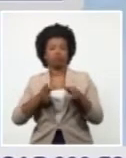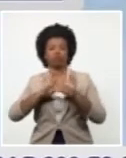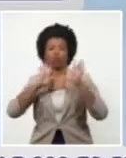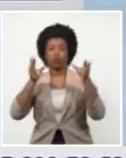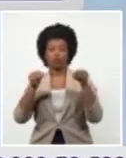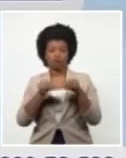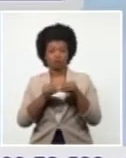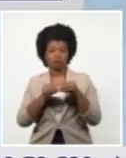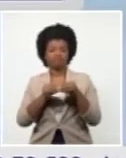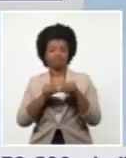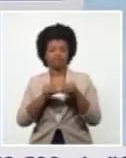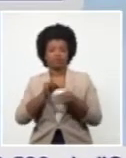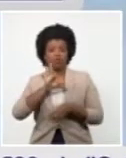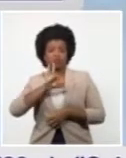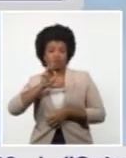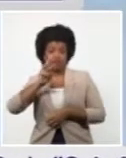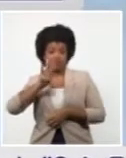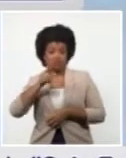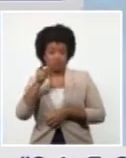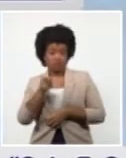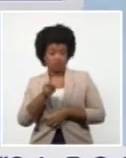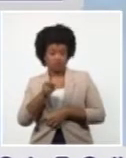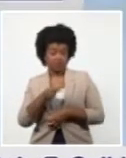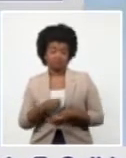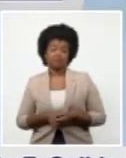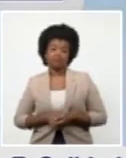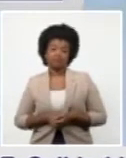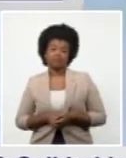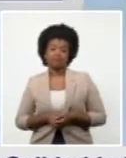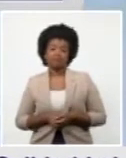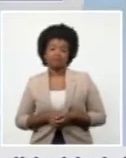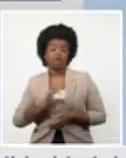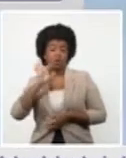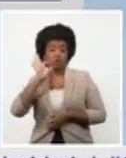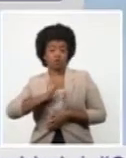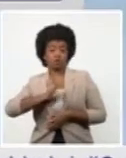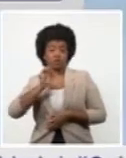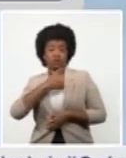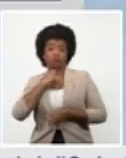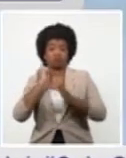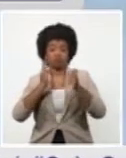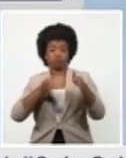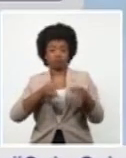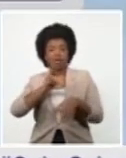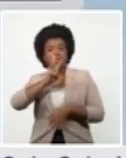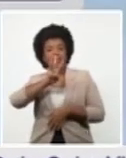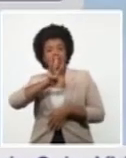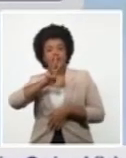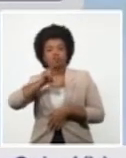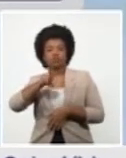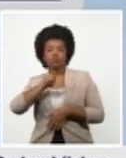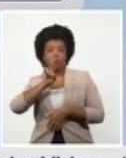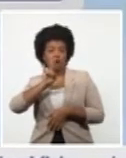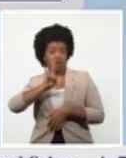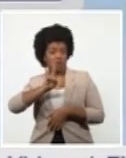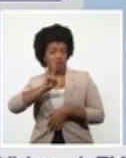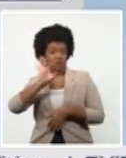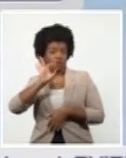We always regret the death of 83 people throughout the whole behavior of the pandemic in